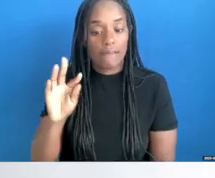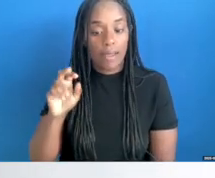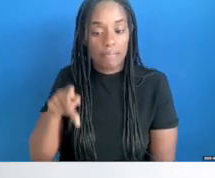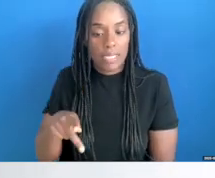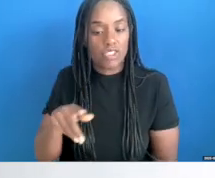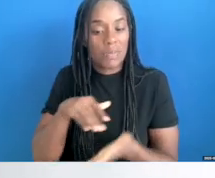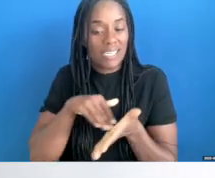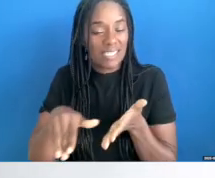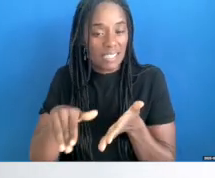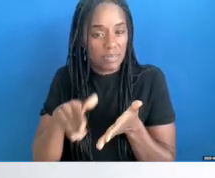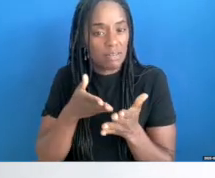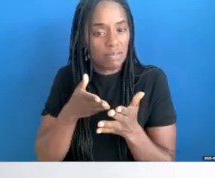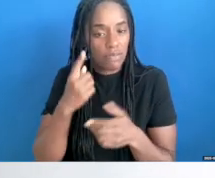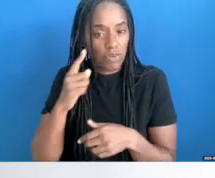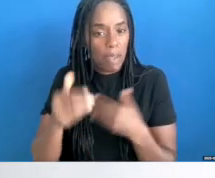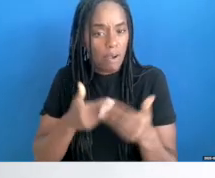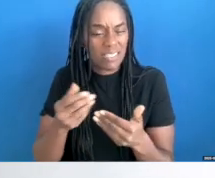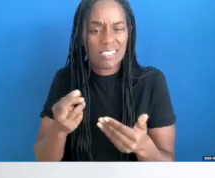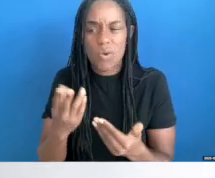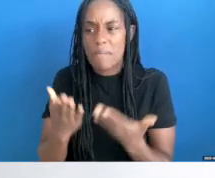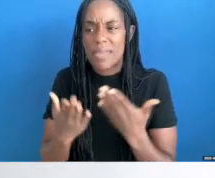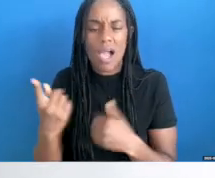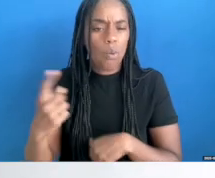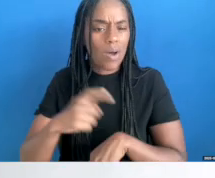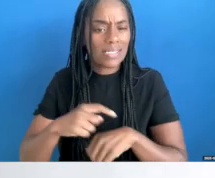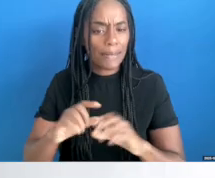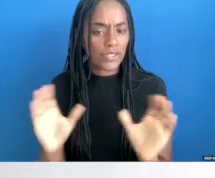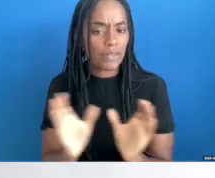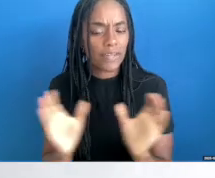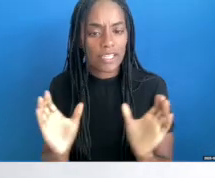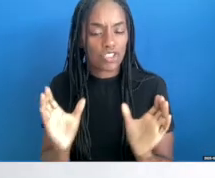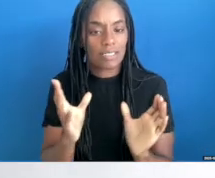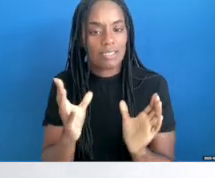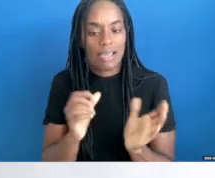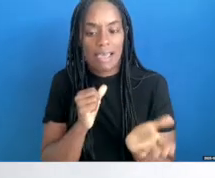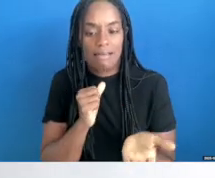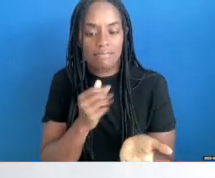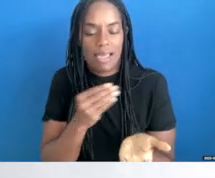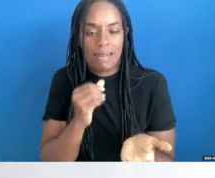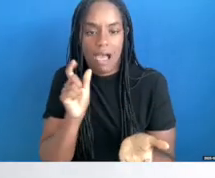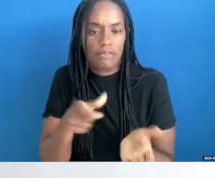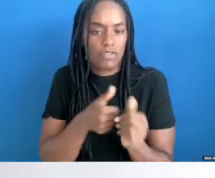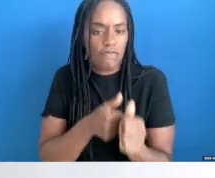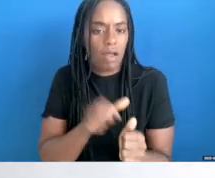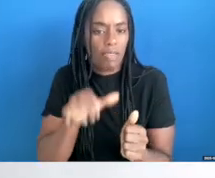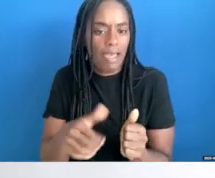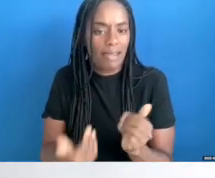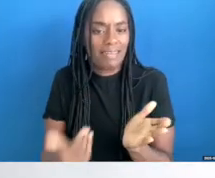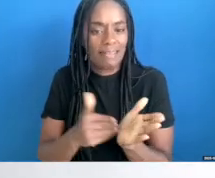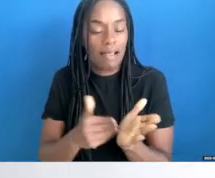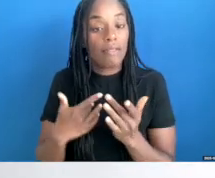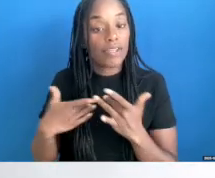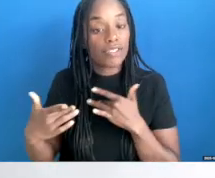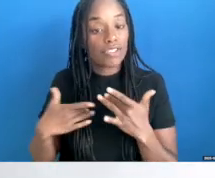of do a one-time certification and then be able to not have to comply with that. I think the only concern there is just